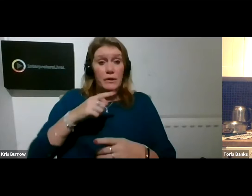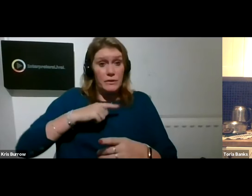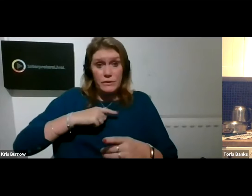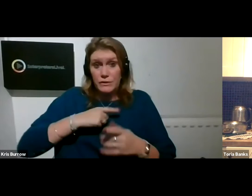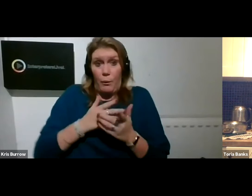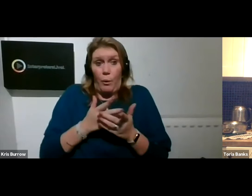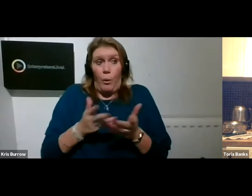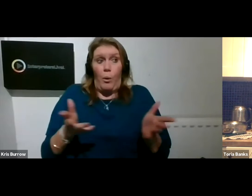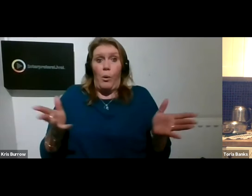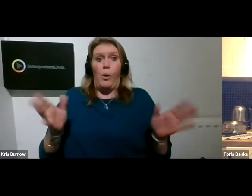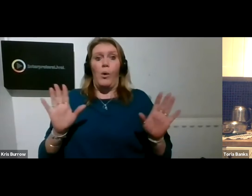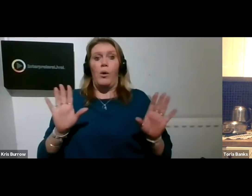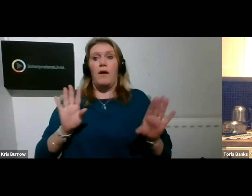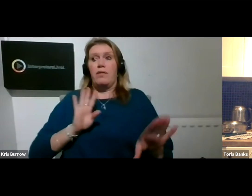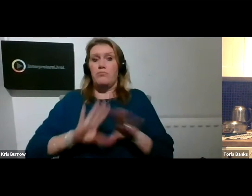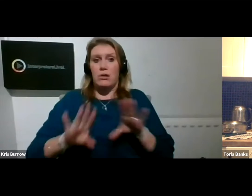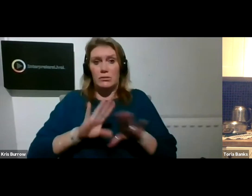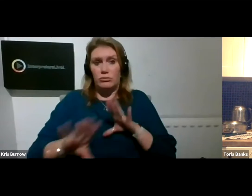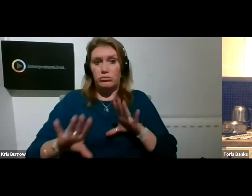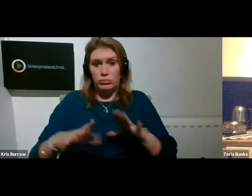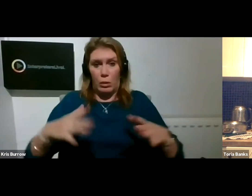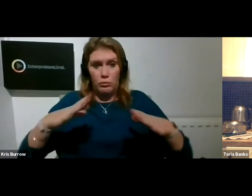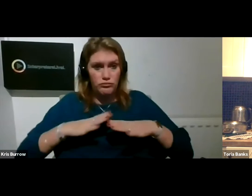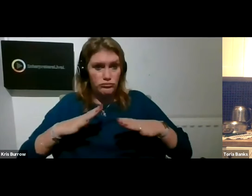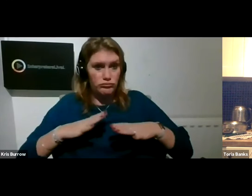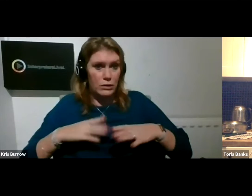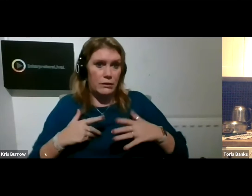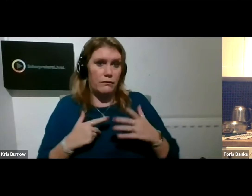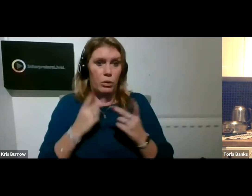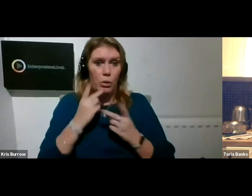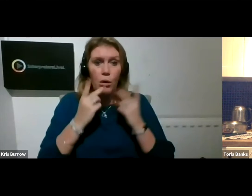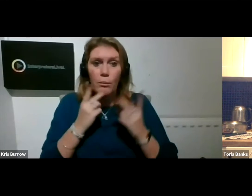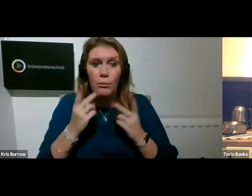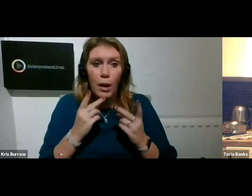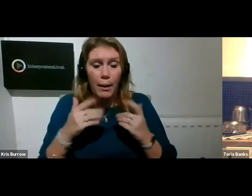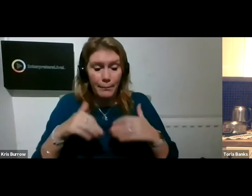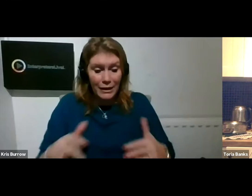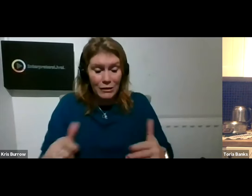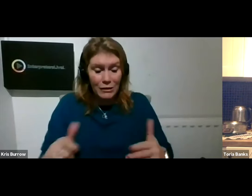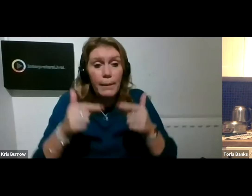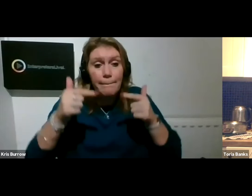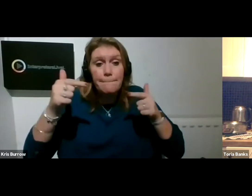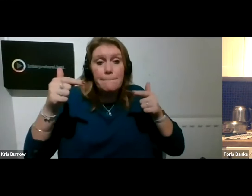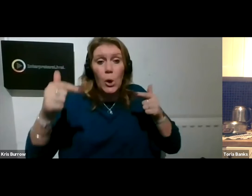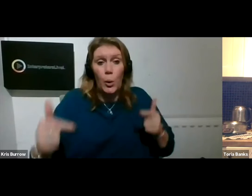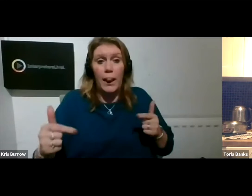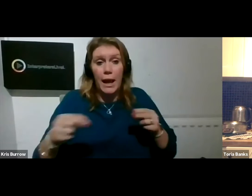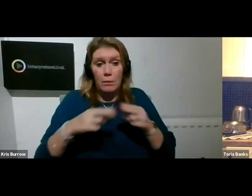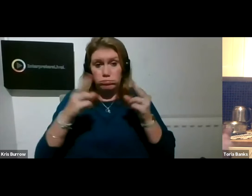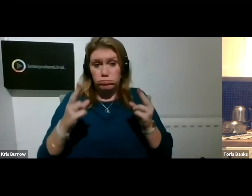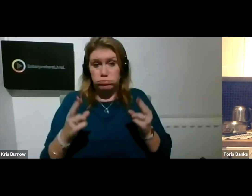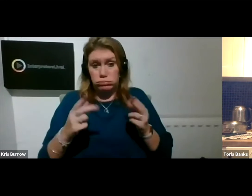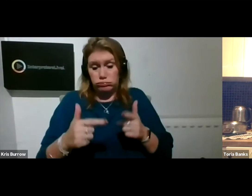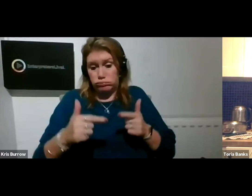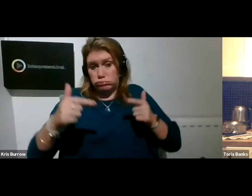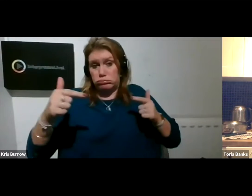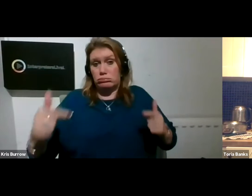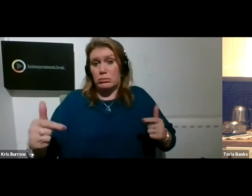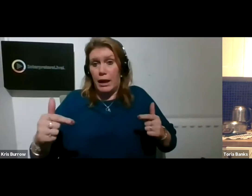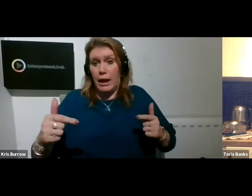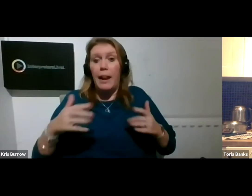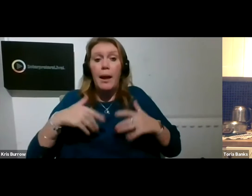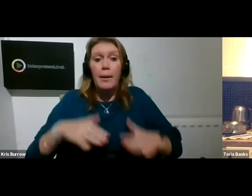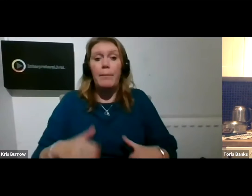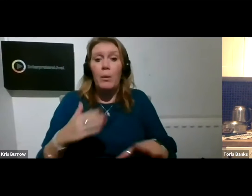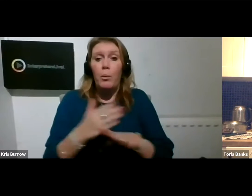happened remotely, and we worked with 4 amazing disabled musicians, all of us separately